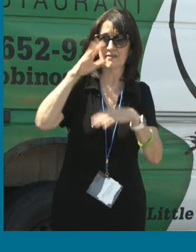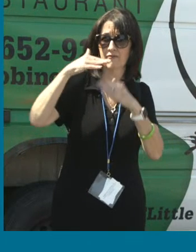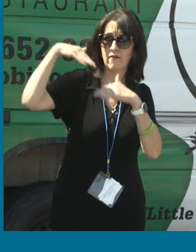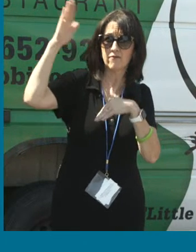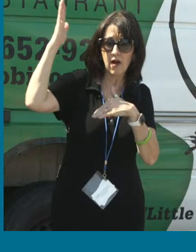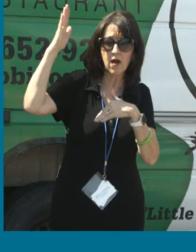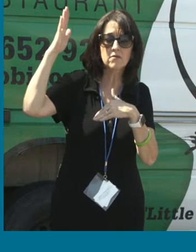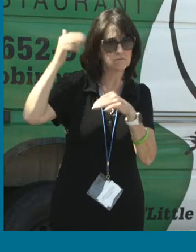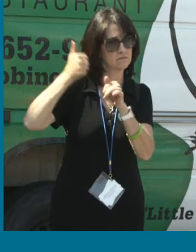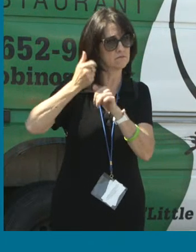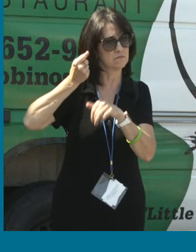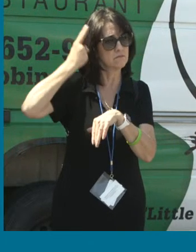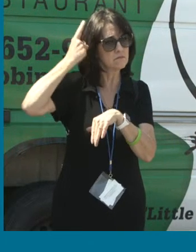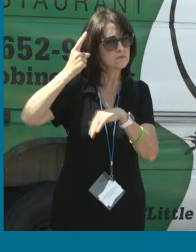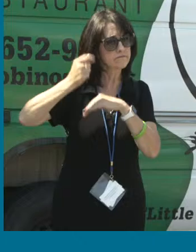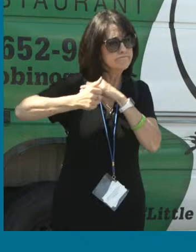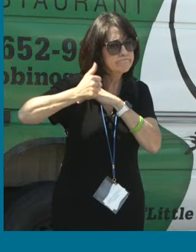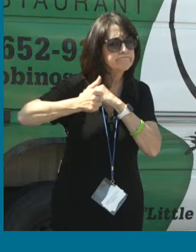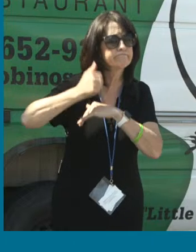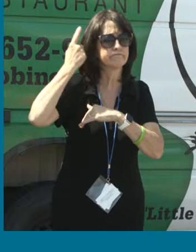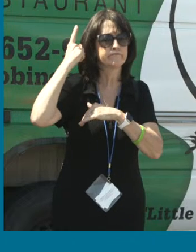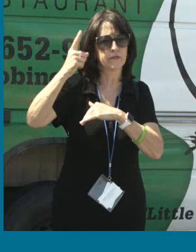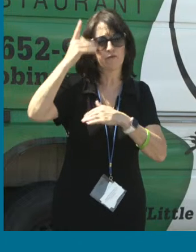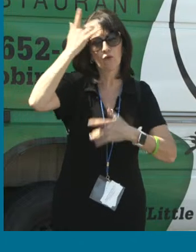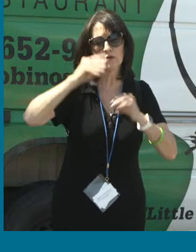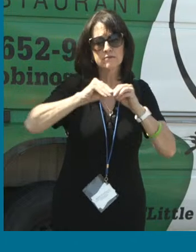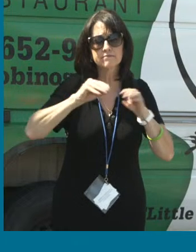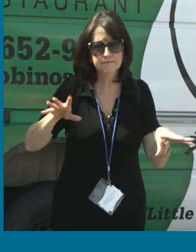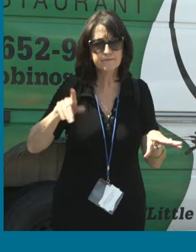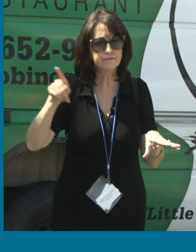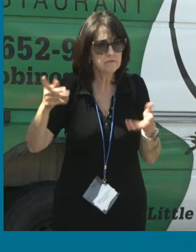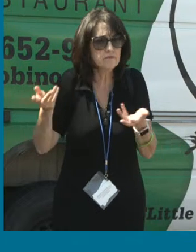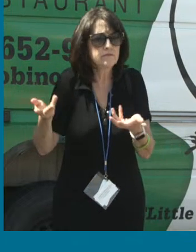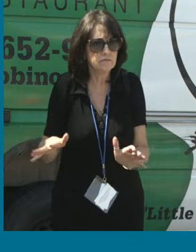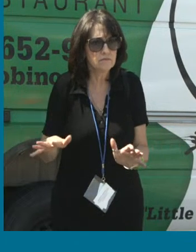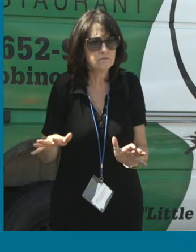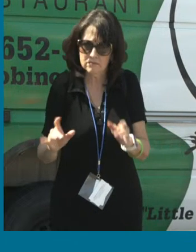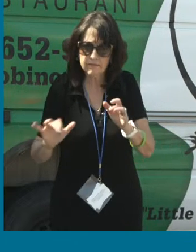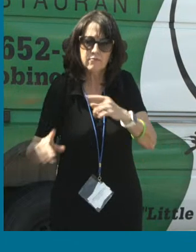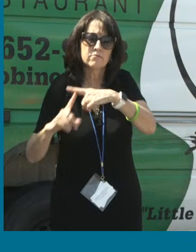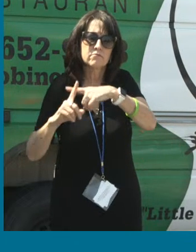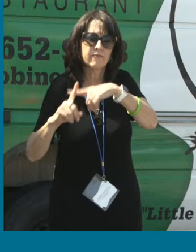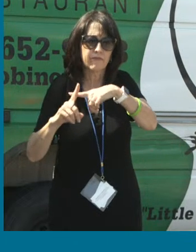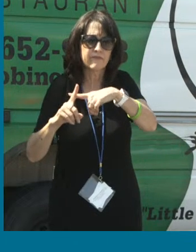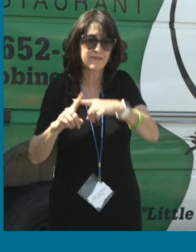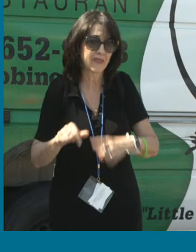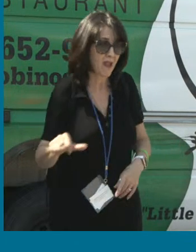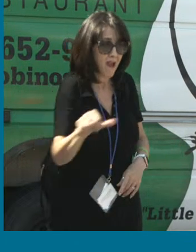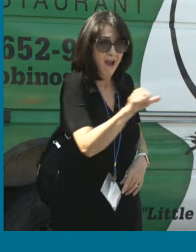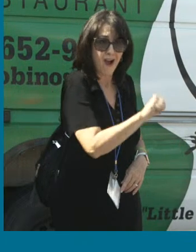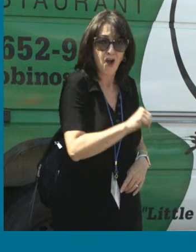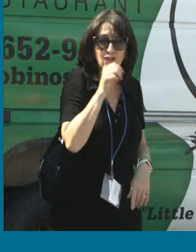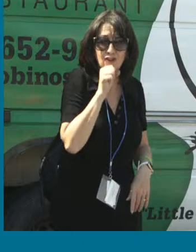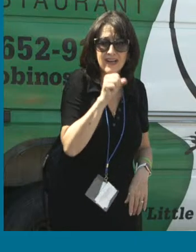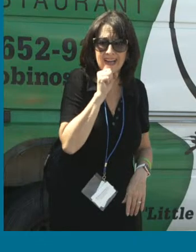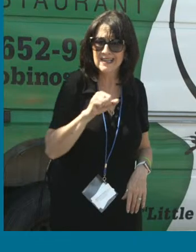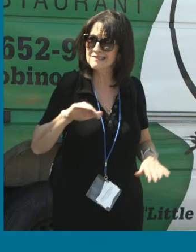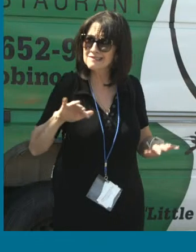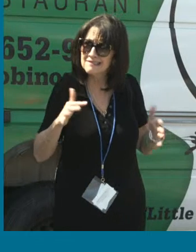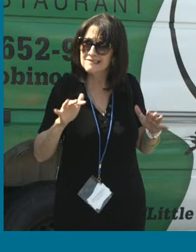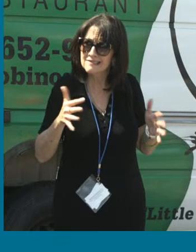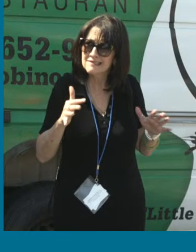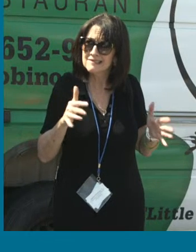most vulnerable, have been vaccinated, and that's a really good thing. The other demographics, not so good. And in